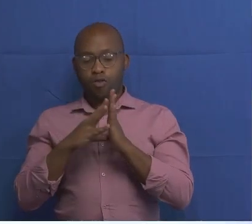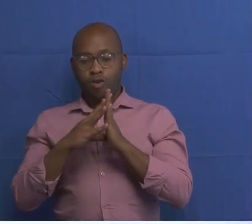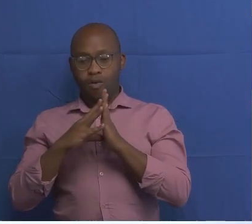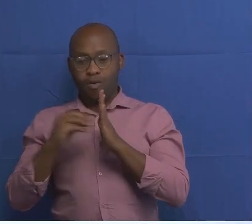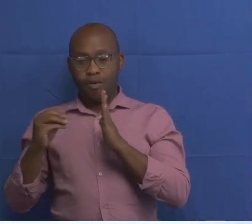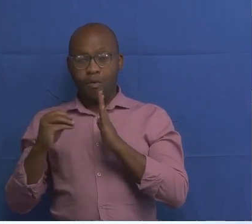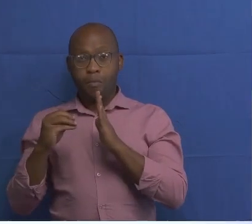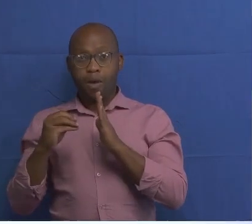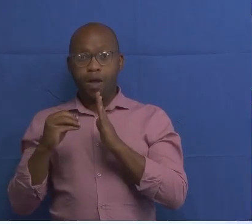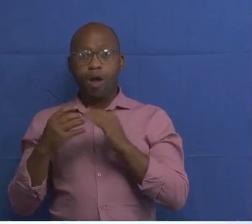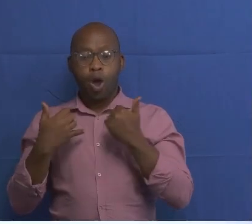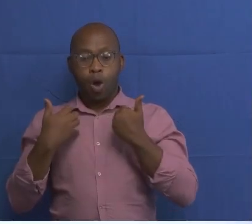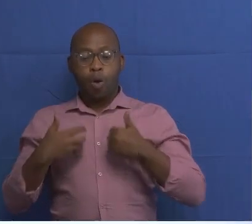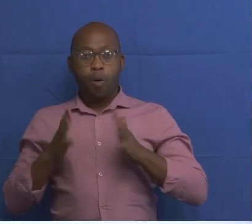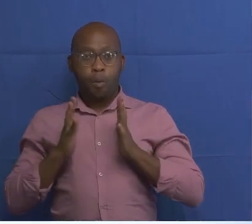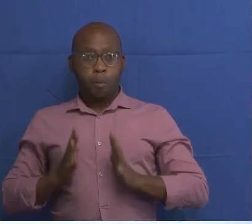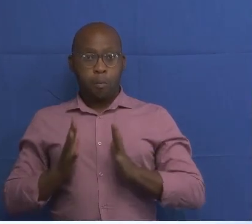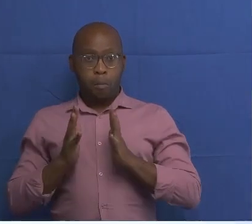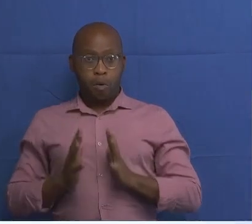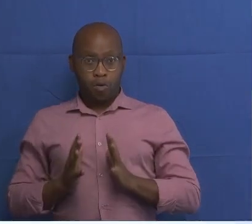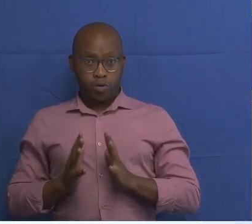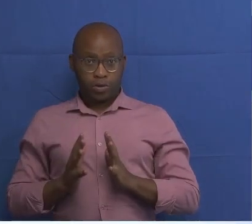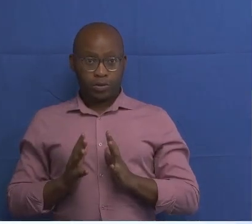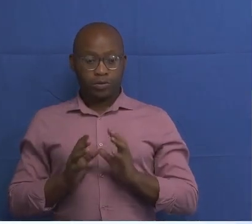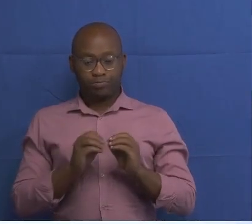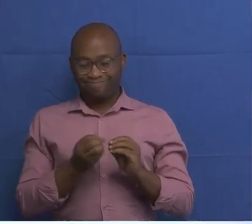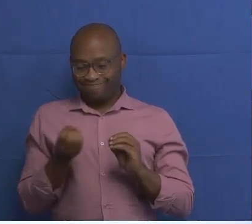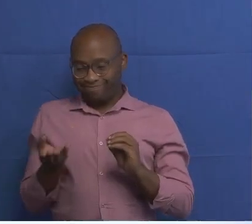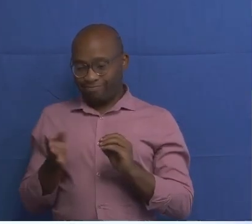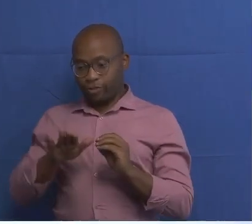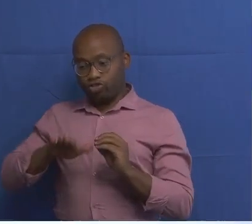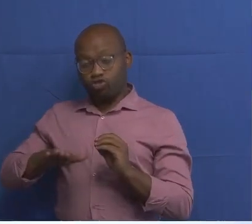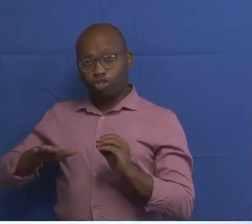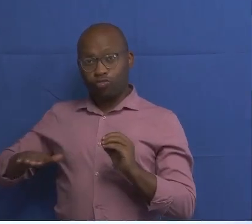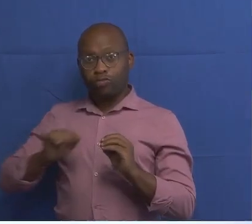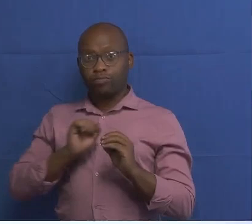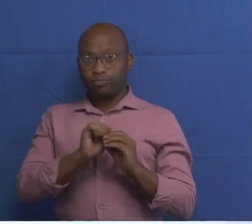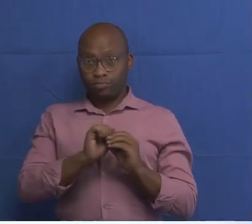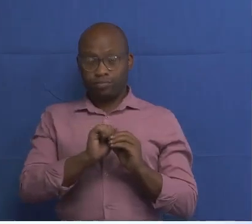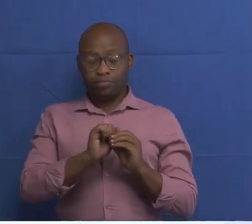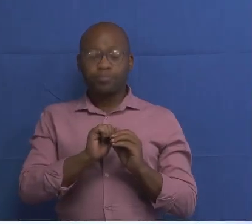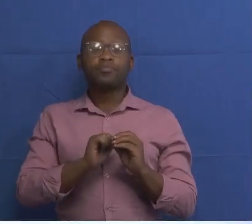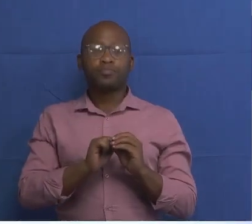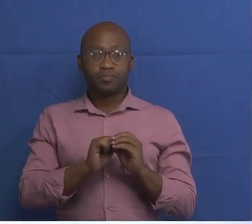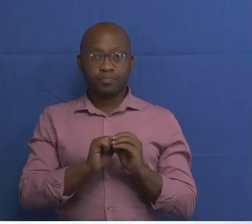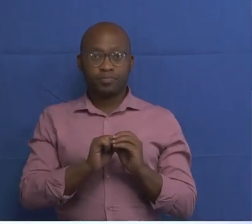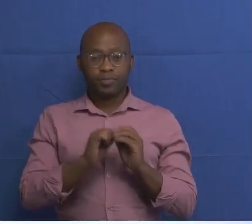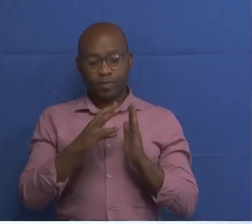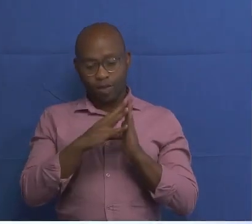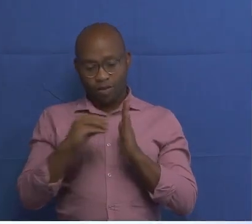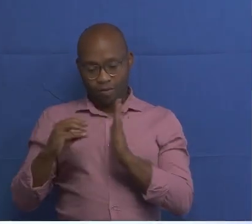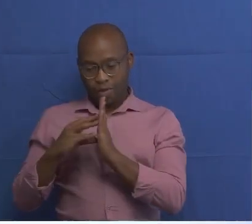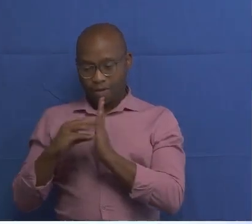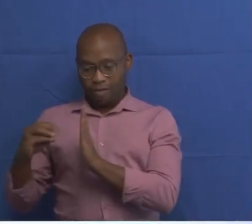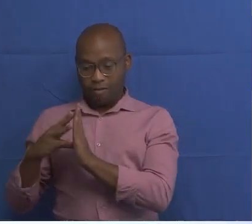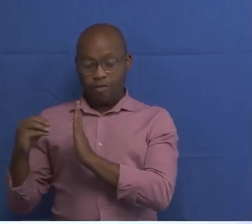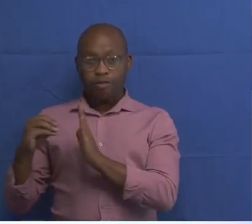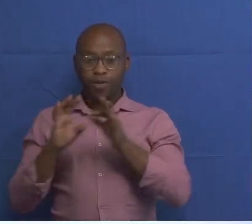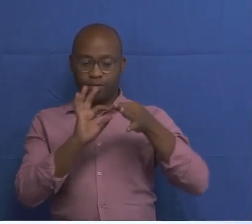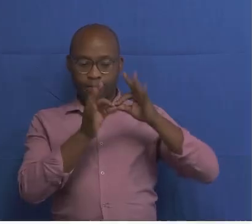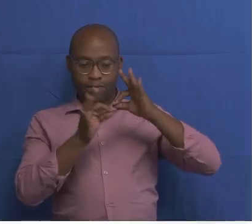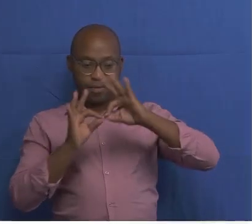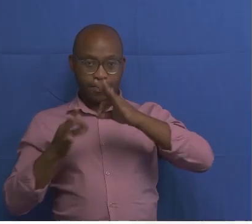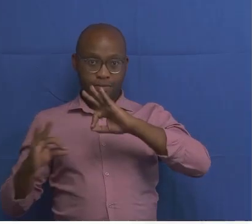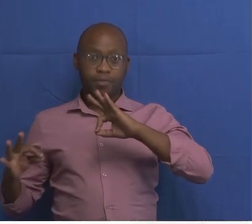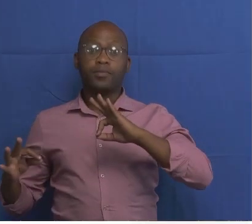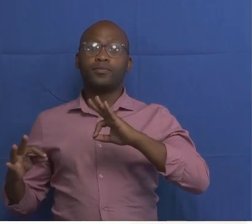are passed on from parents to offspring. Now, if you look at this example over here, we can